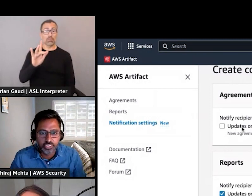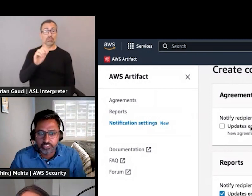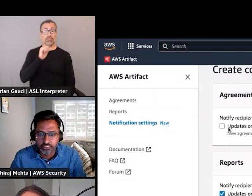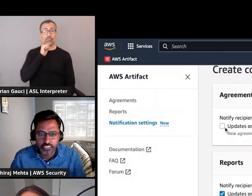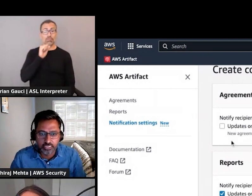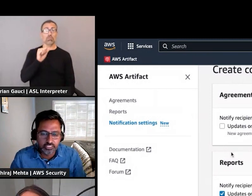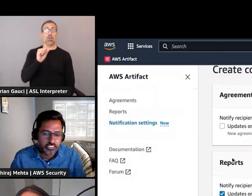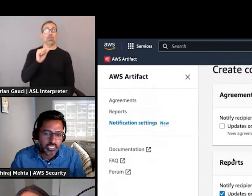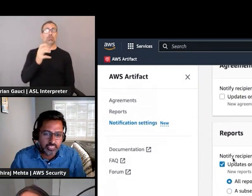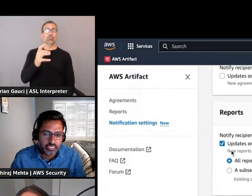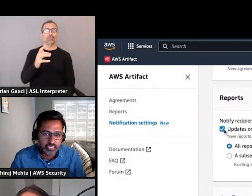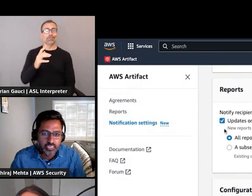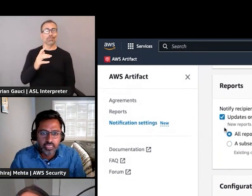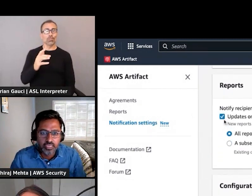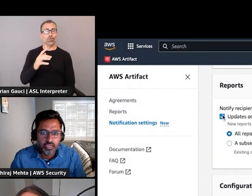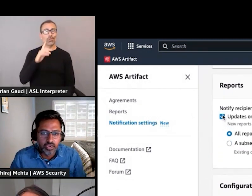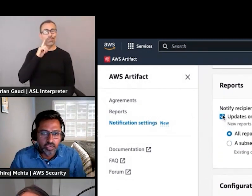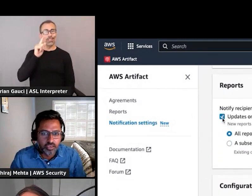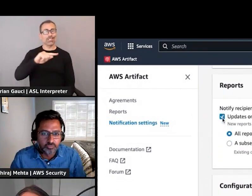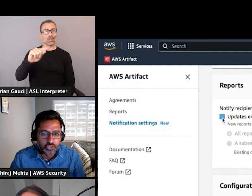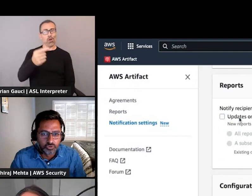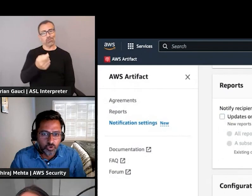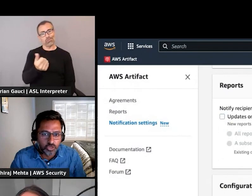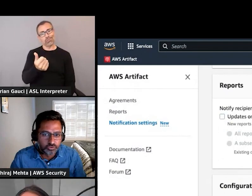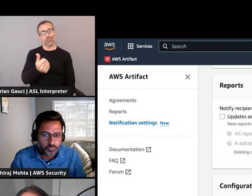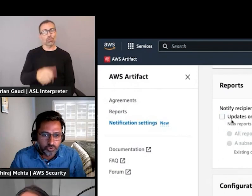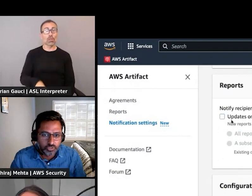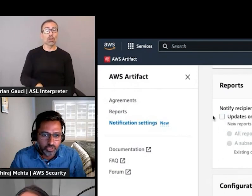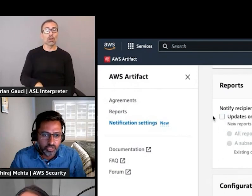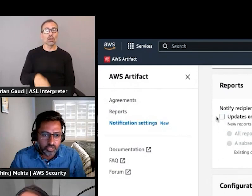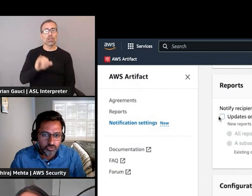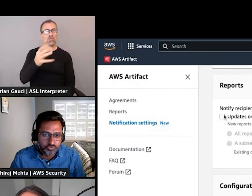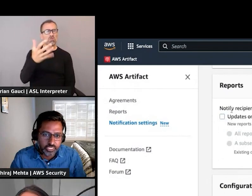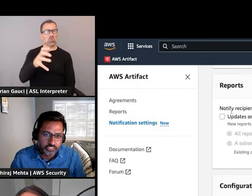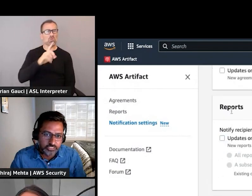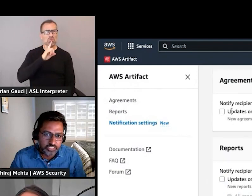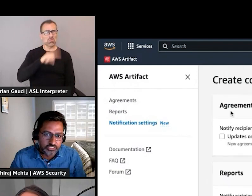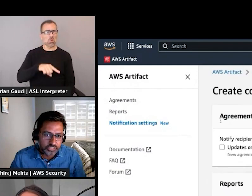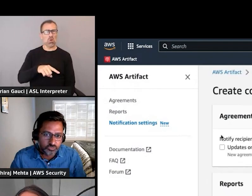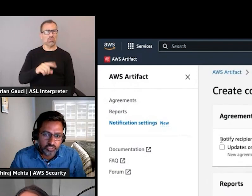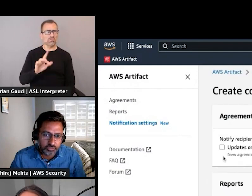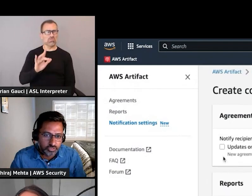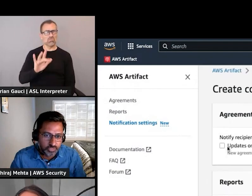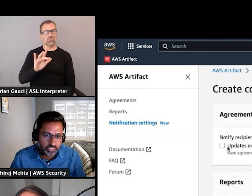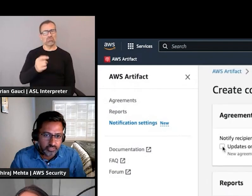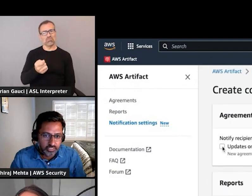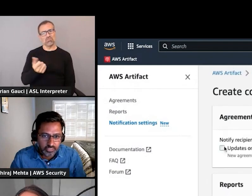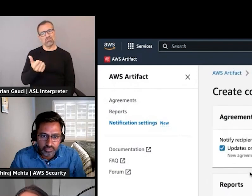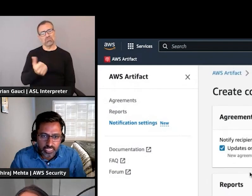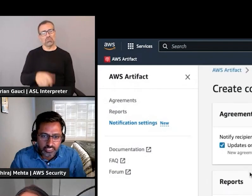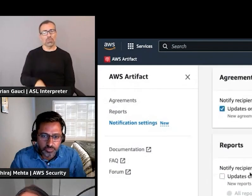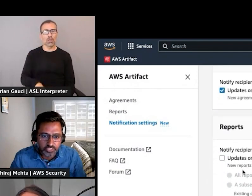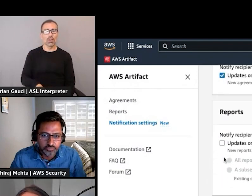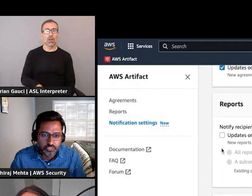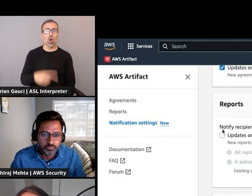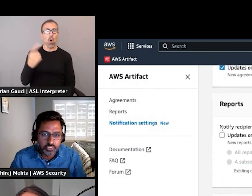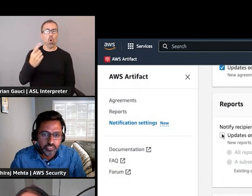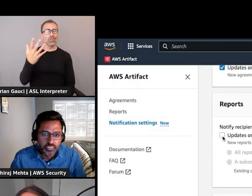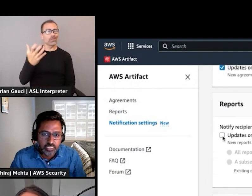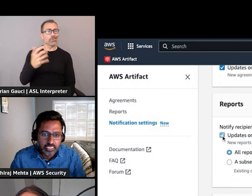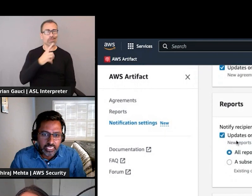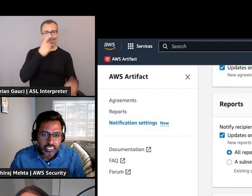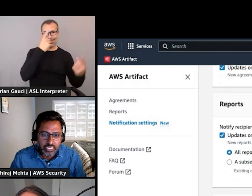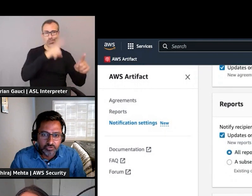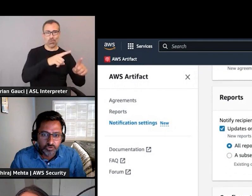agreement notifications, they can unselect it. If they don't want report notifications and just want agreement, that is possible.